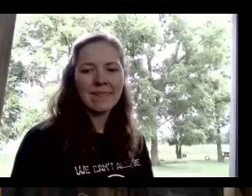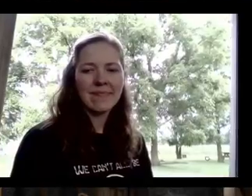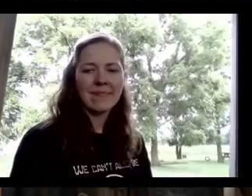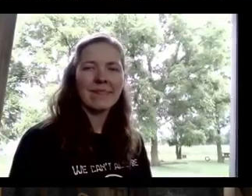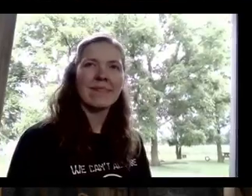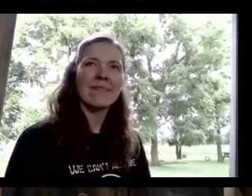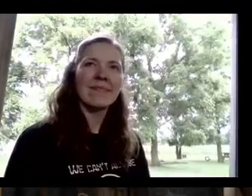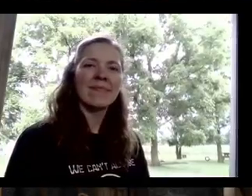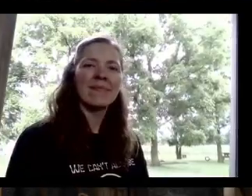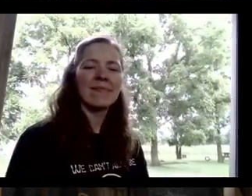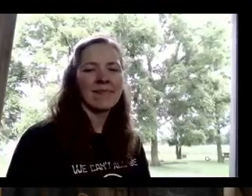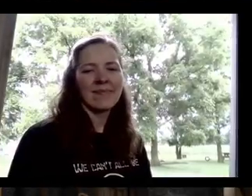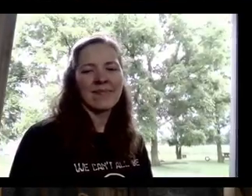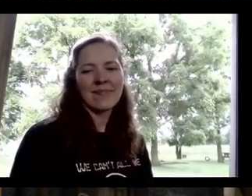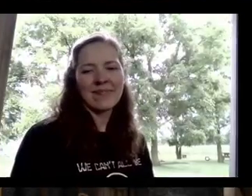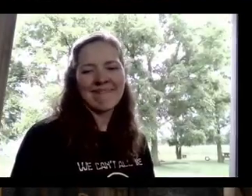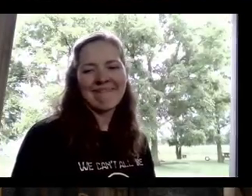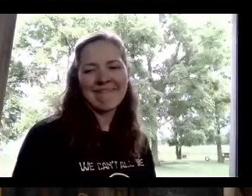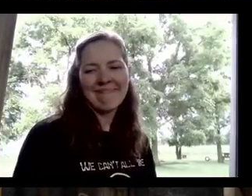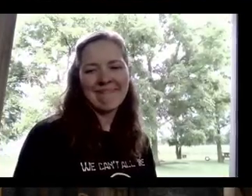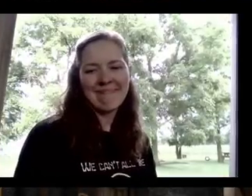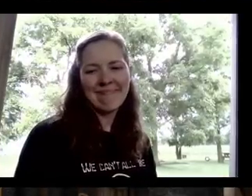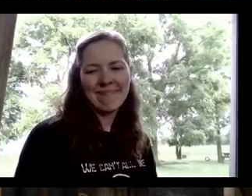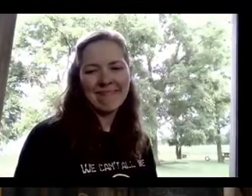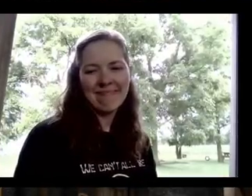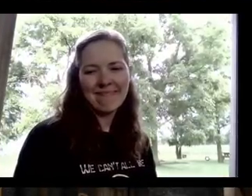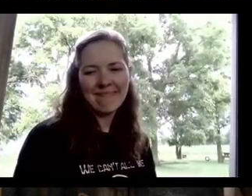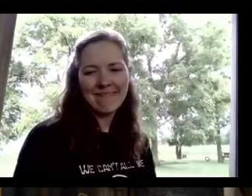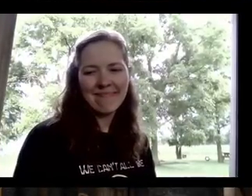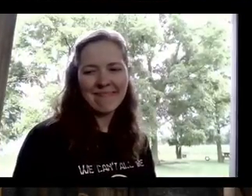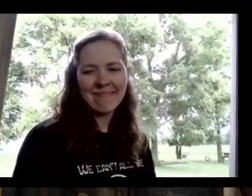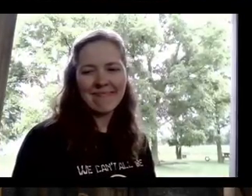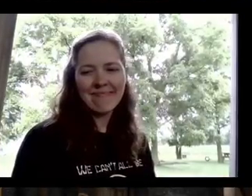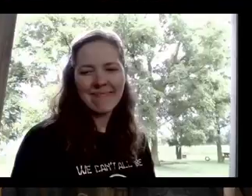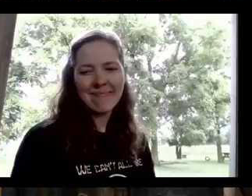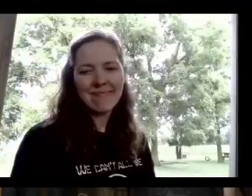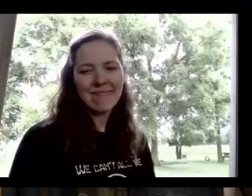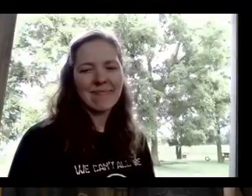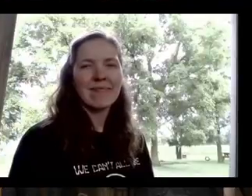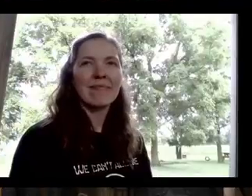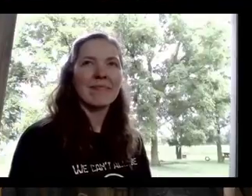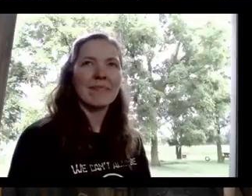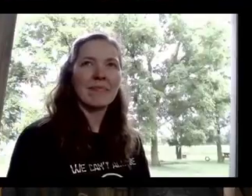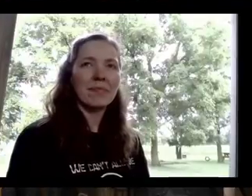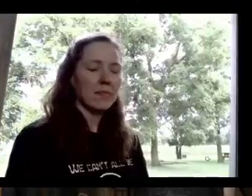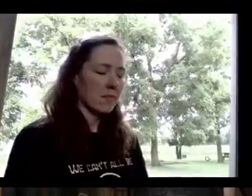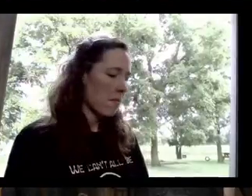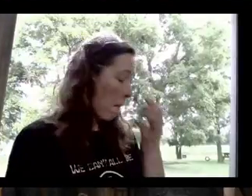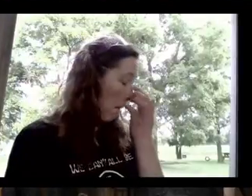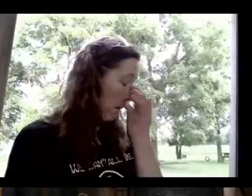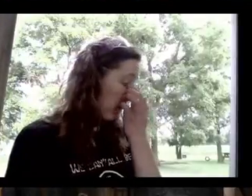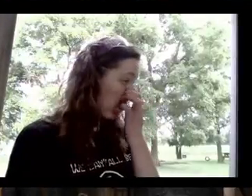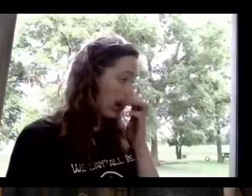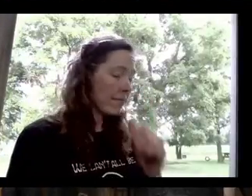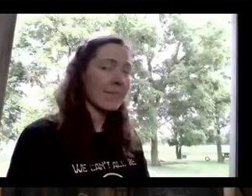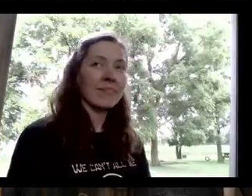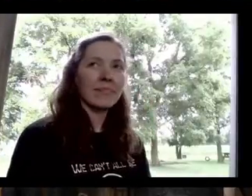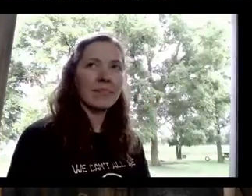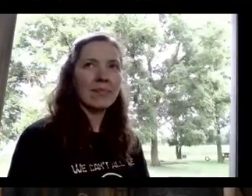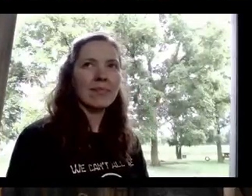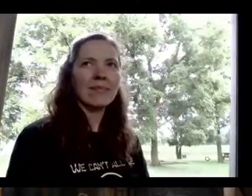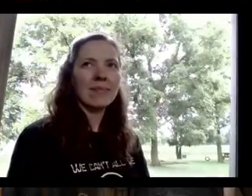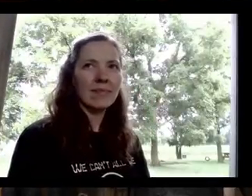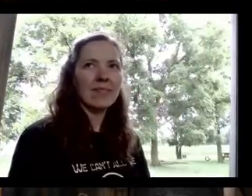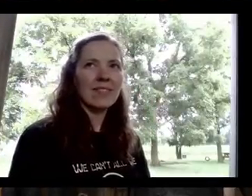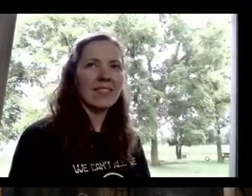little sketch, my little doodle pad here. And I want to take and talk a little bit about hammer design. So I'm not going there